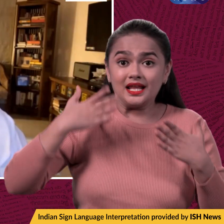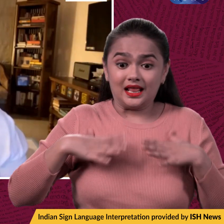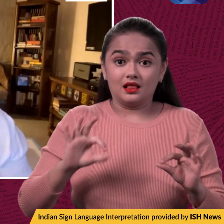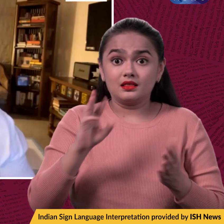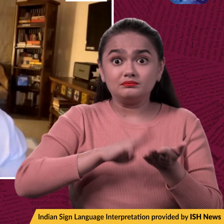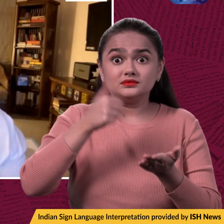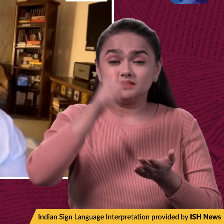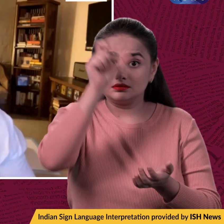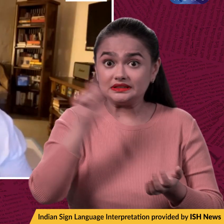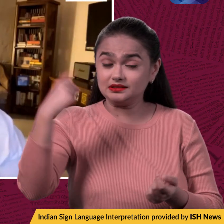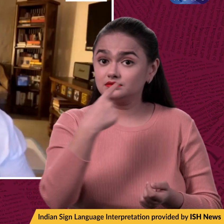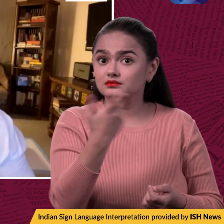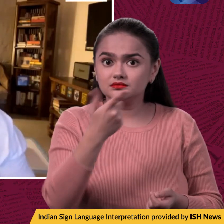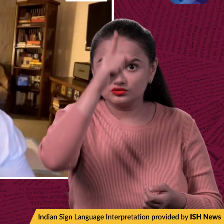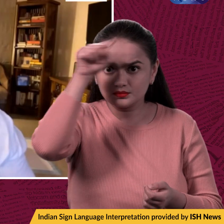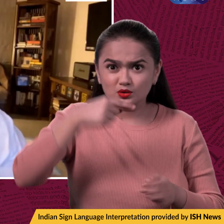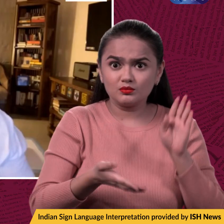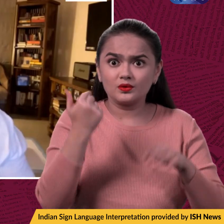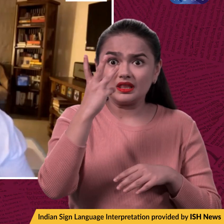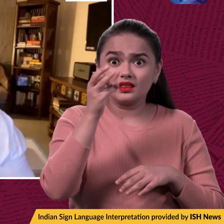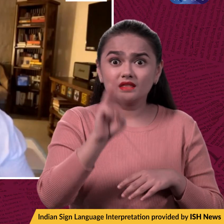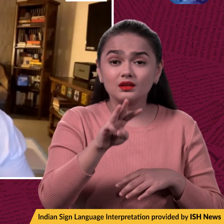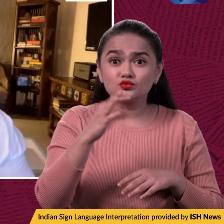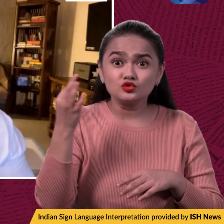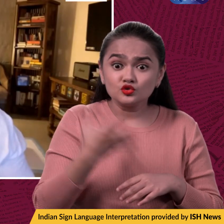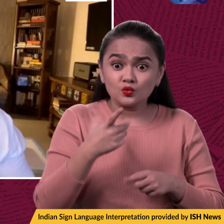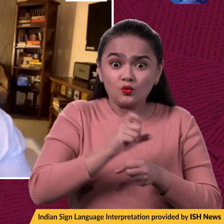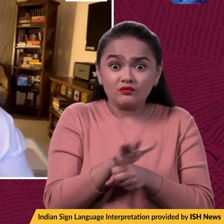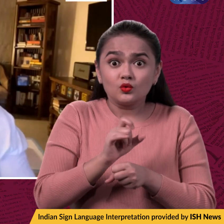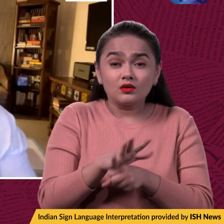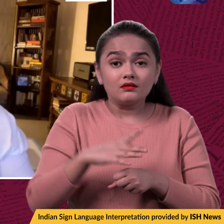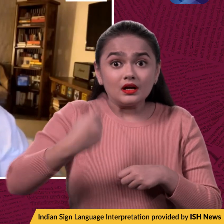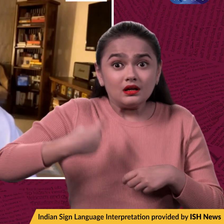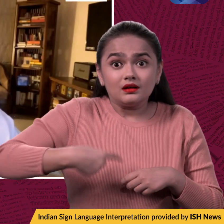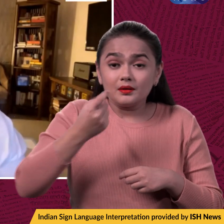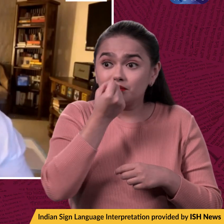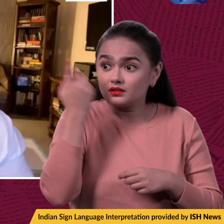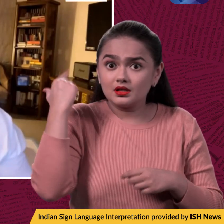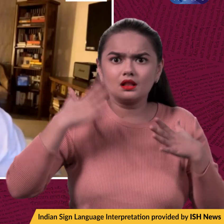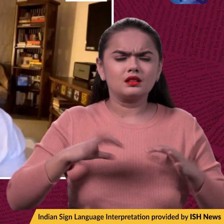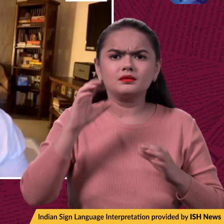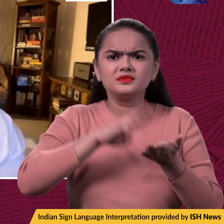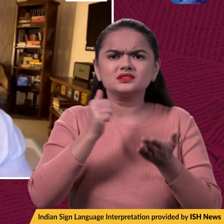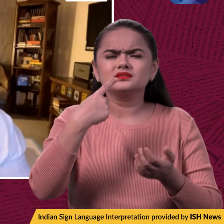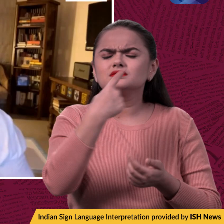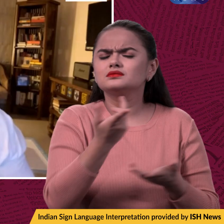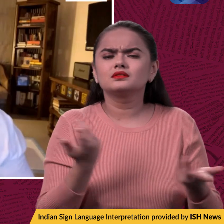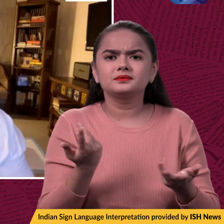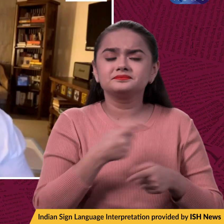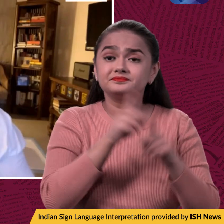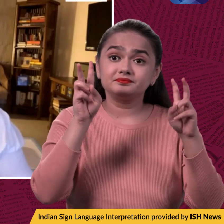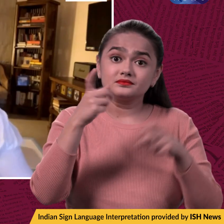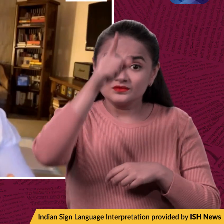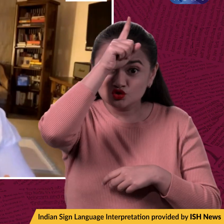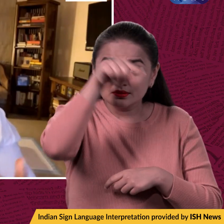Germany's health minister has made a statement. Remember, Germany is now reporting more than 30,000 new COVID cases on Monday alone. The health minister said, and I